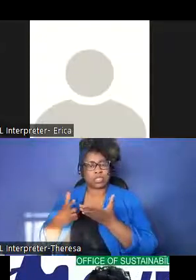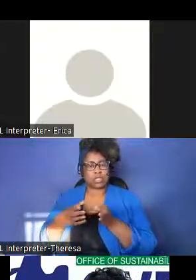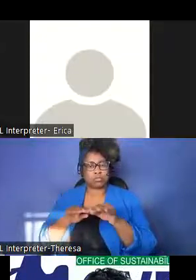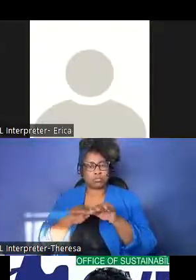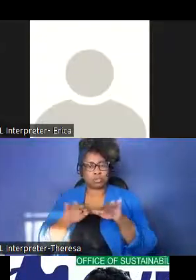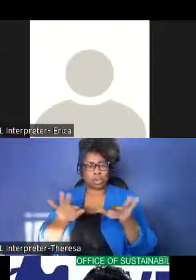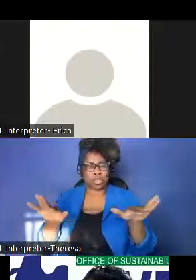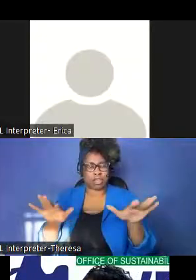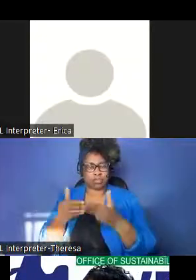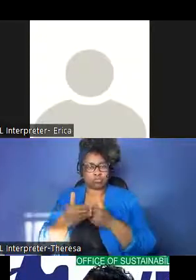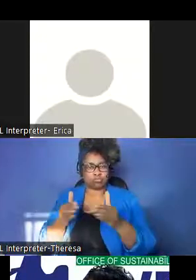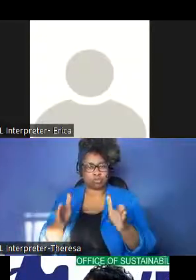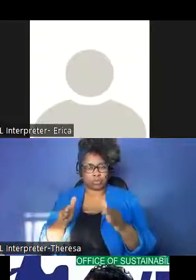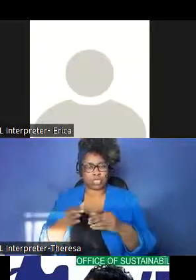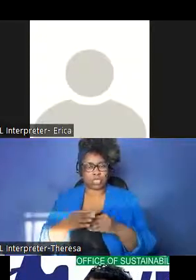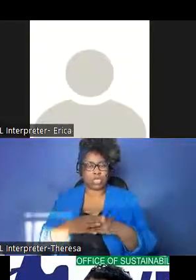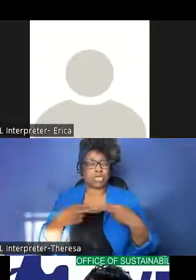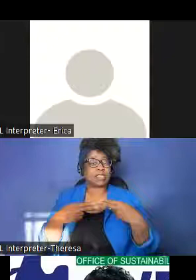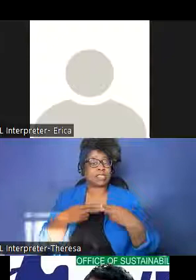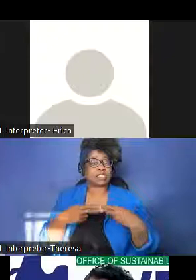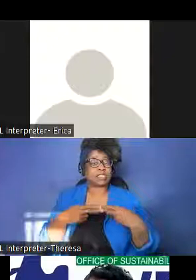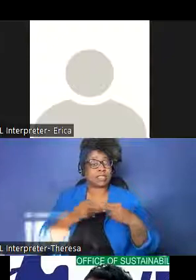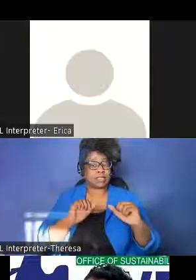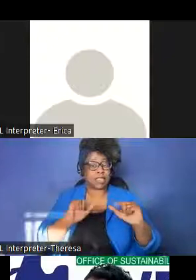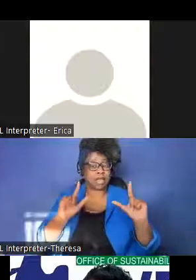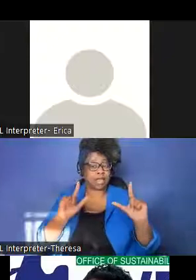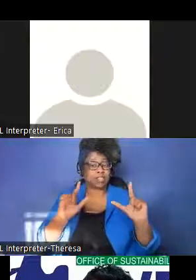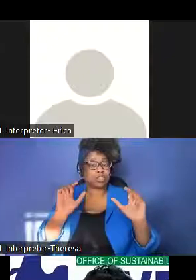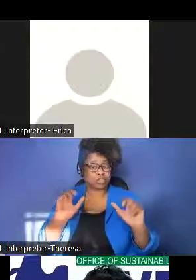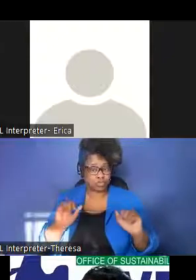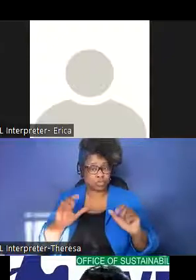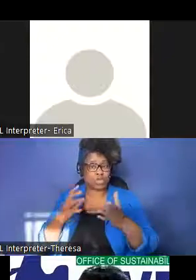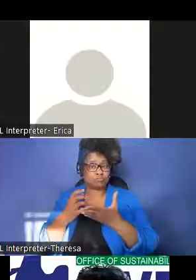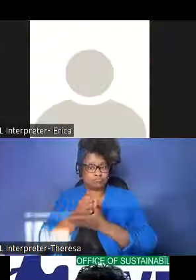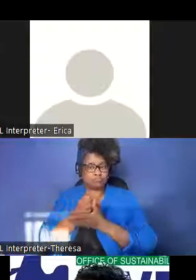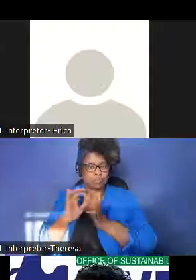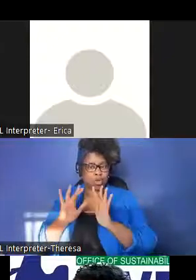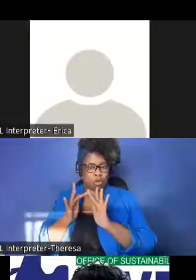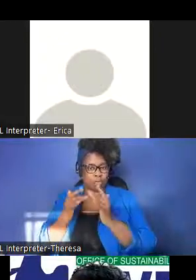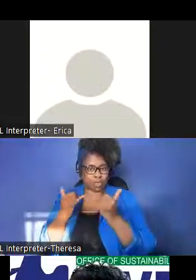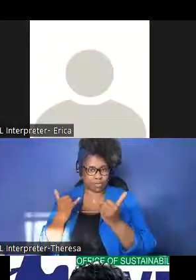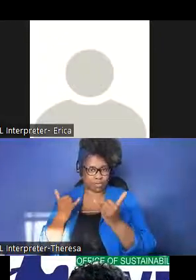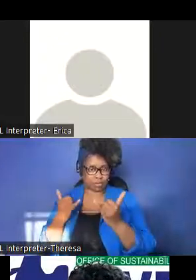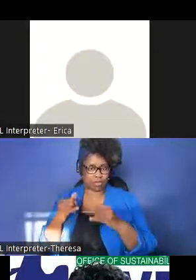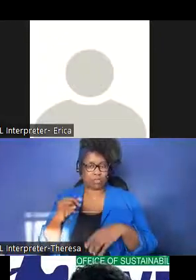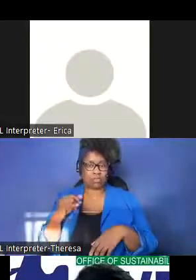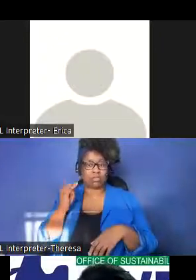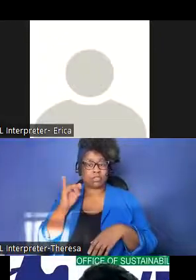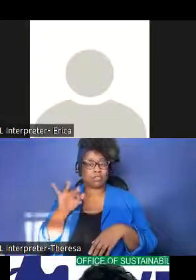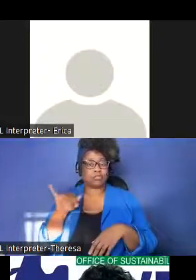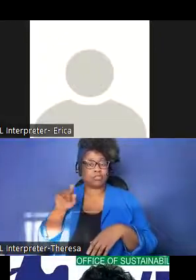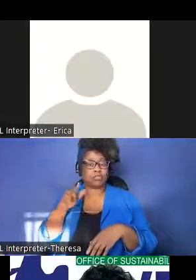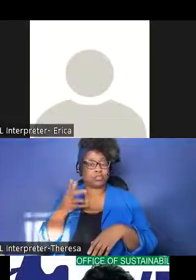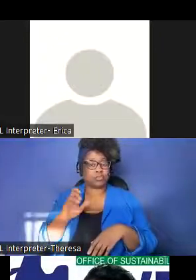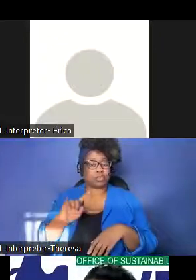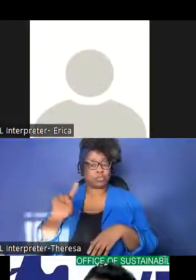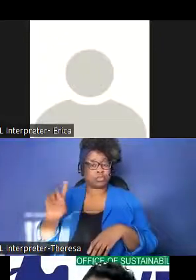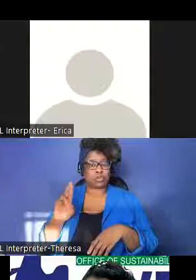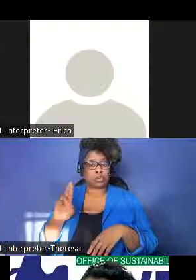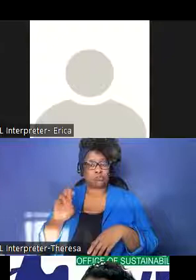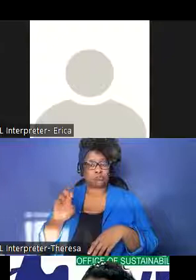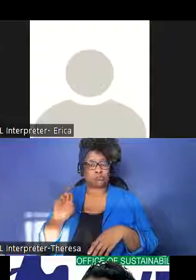the slides that will be shared in the breakouts are available online right now. So if anybody wants to go to